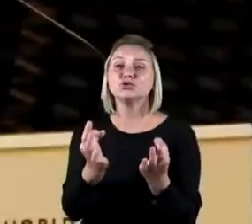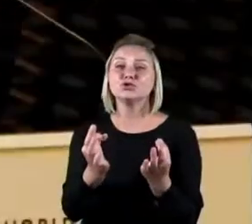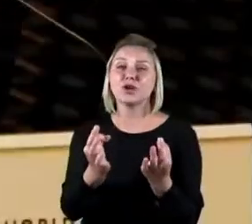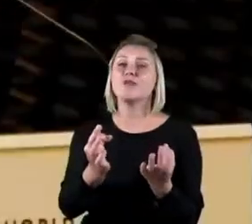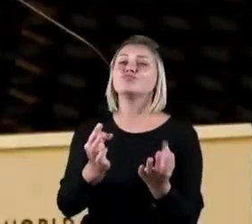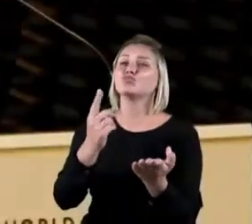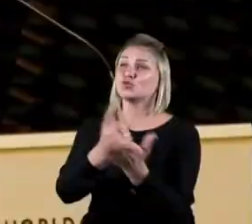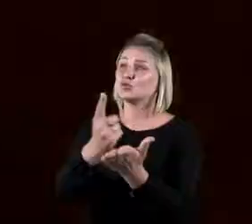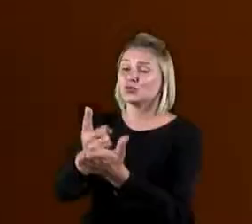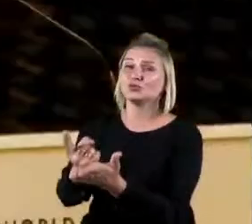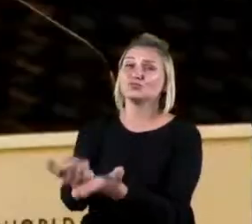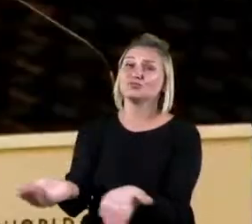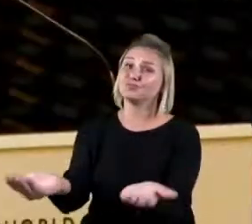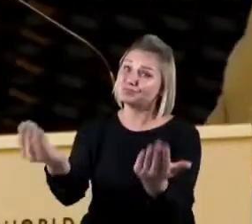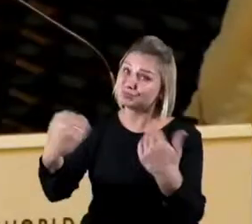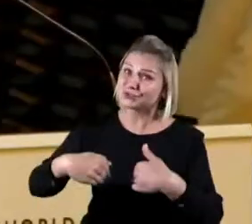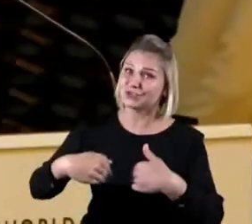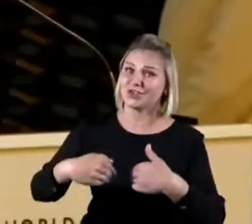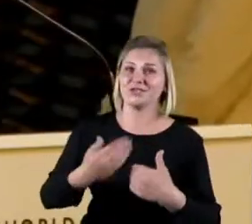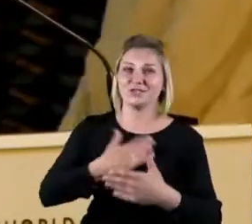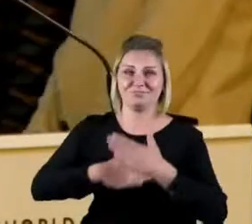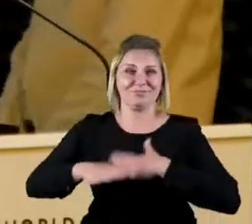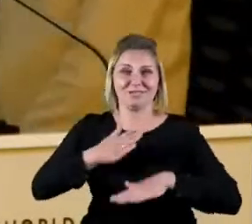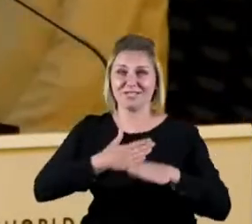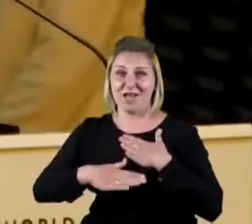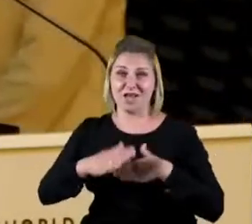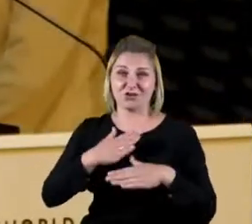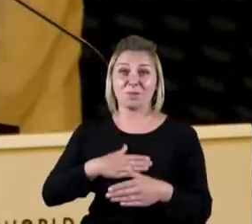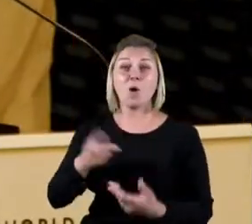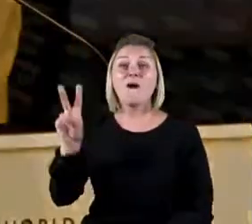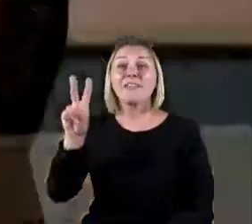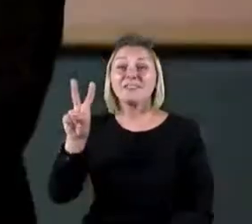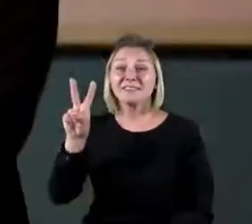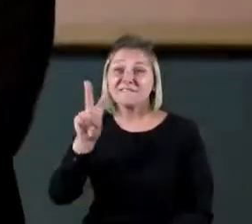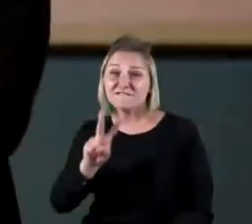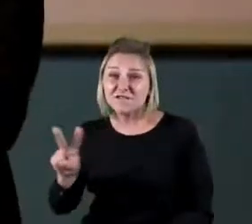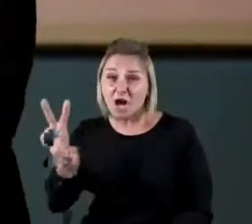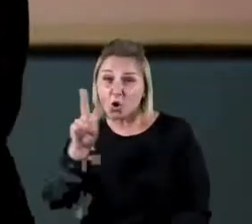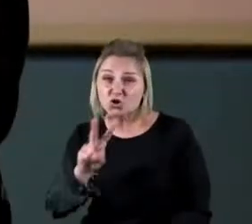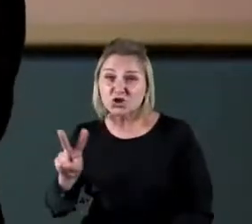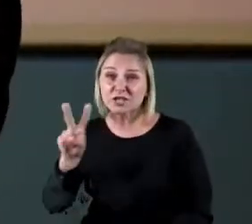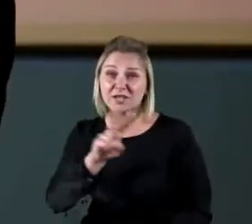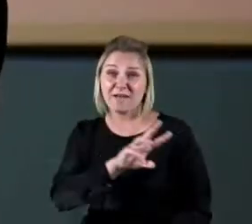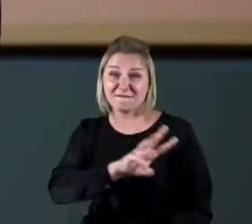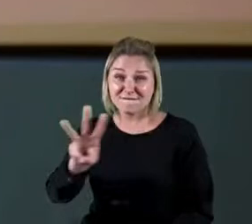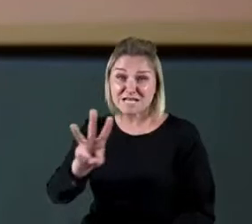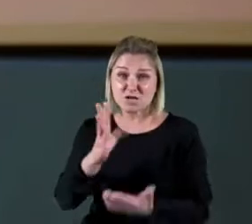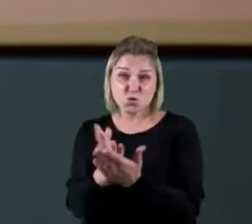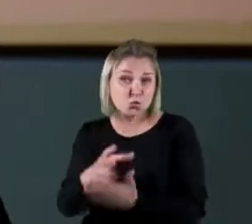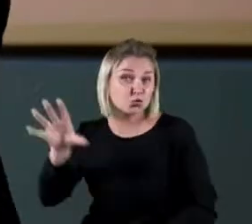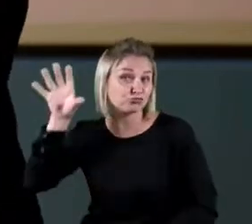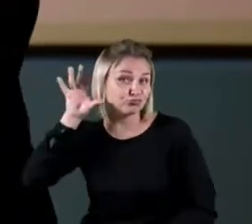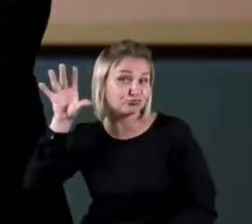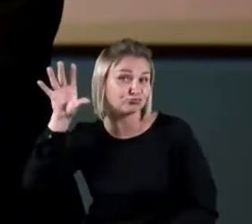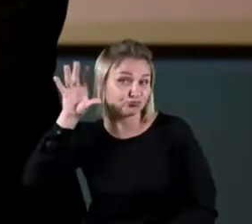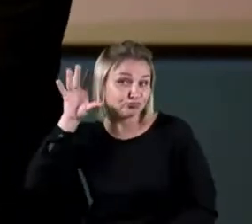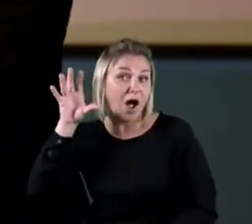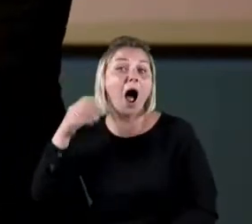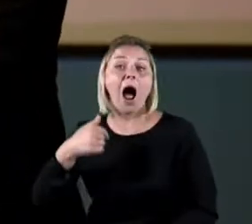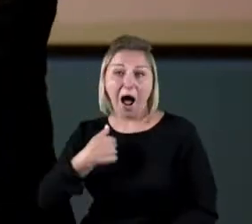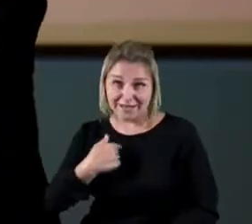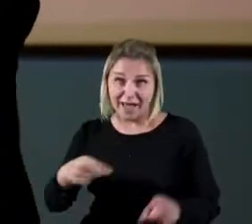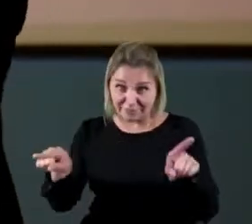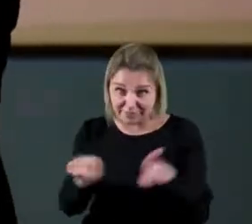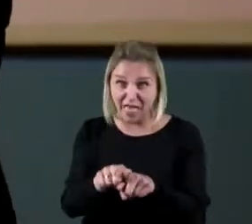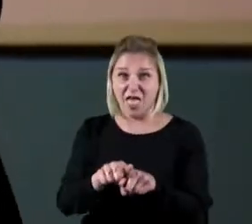very resilient because you are still, after 2 hours, ready to listen. And I want to listen you to. And I think I will